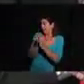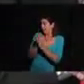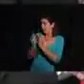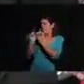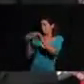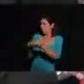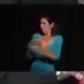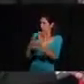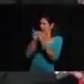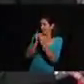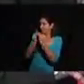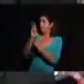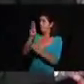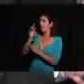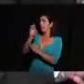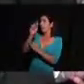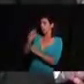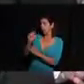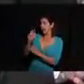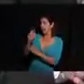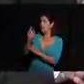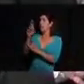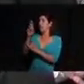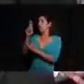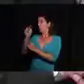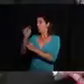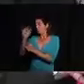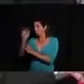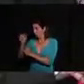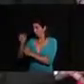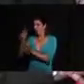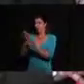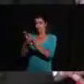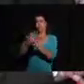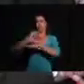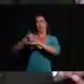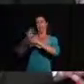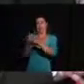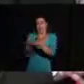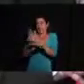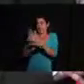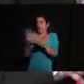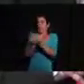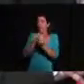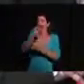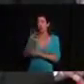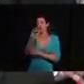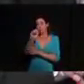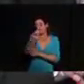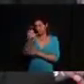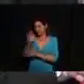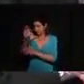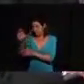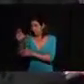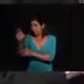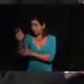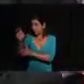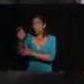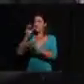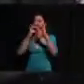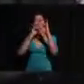interview Brent Running, who, again, is another success story, someone starting their own business with Make a Change Canada. And you Skype